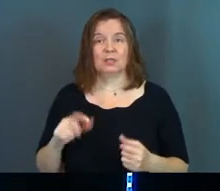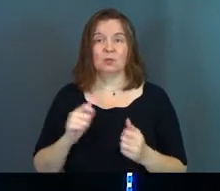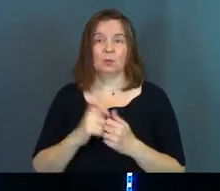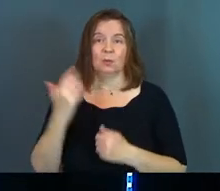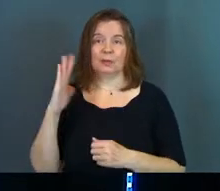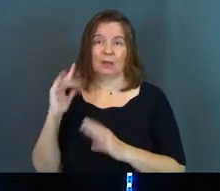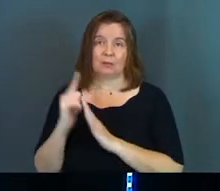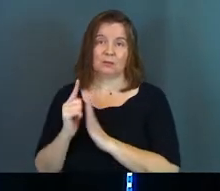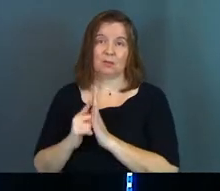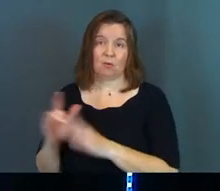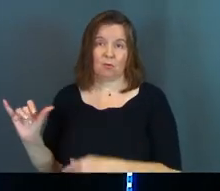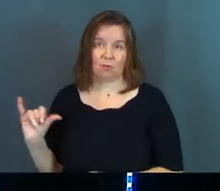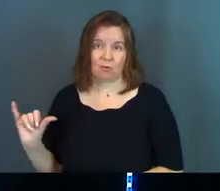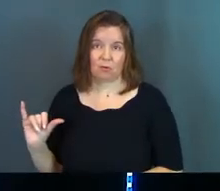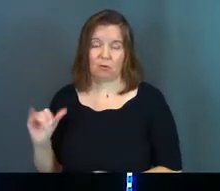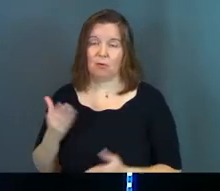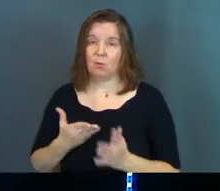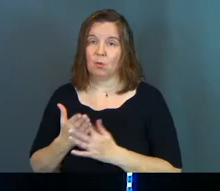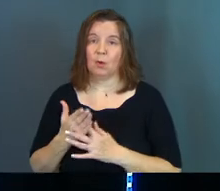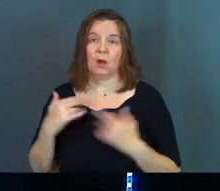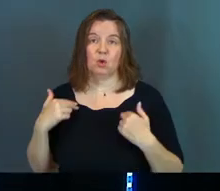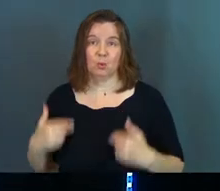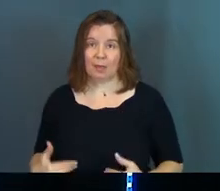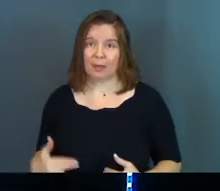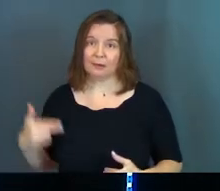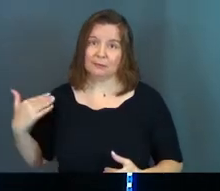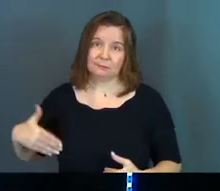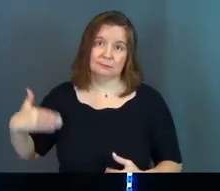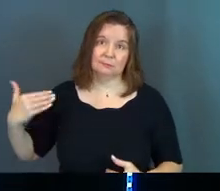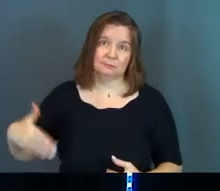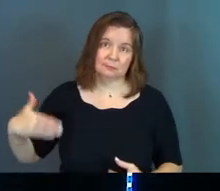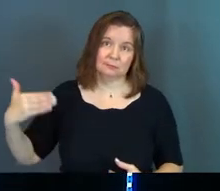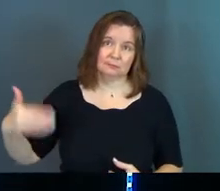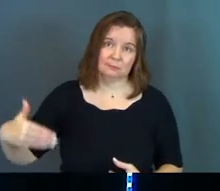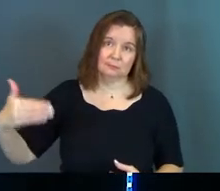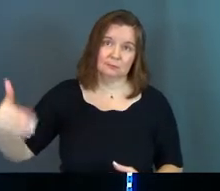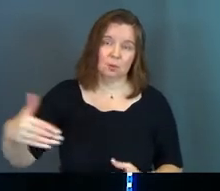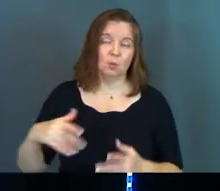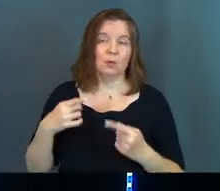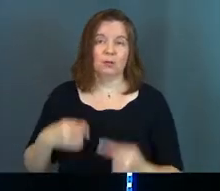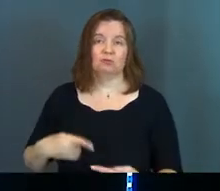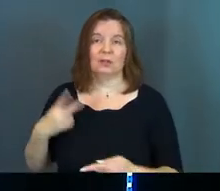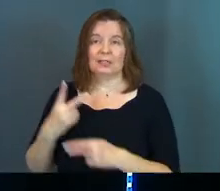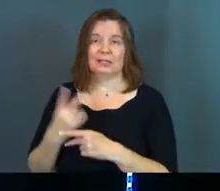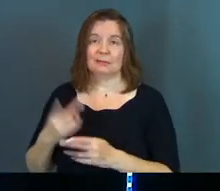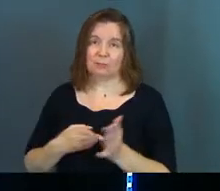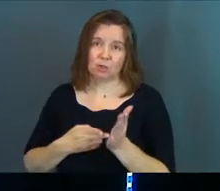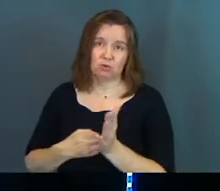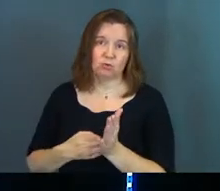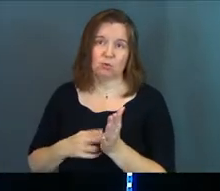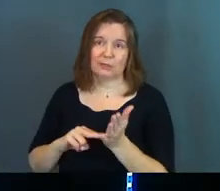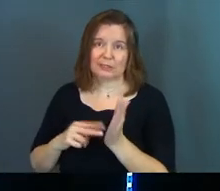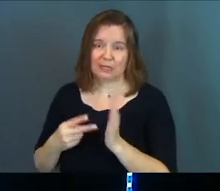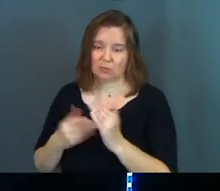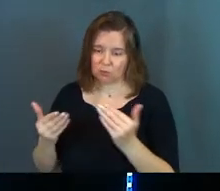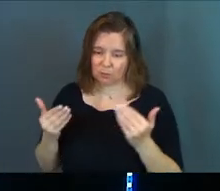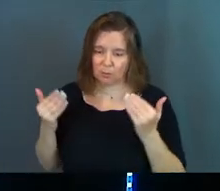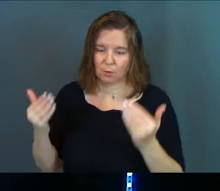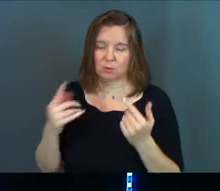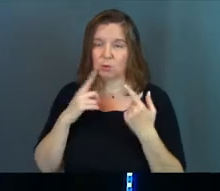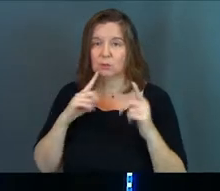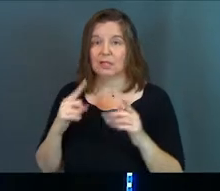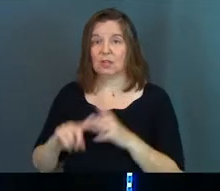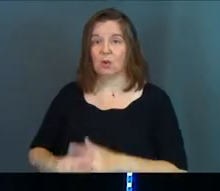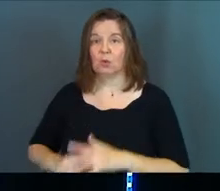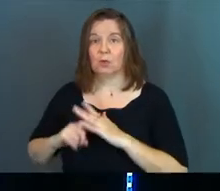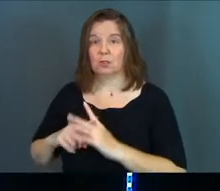with God's law. All throughout humanity, we have struggled to keep something at its true intention, to move forward, to achieve